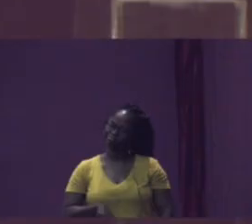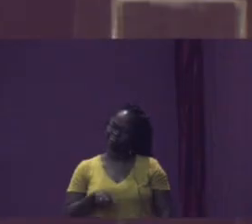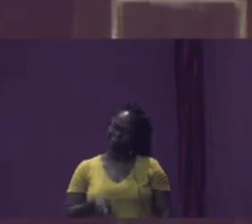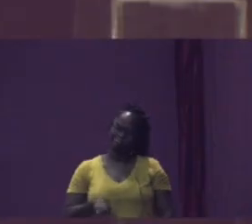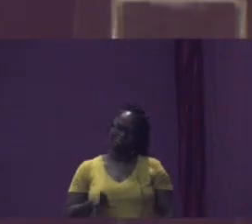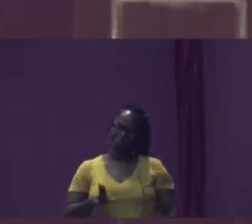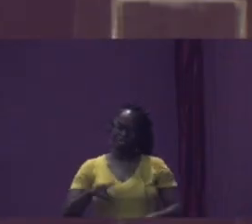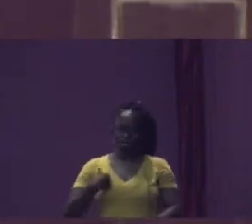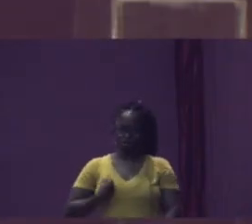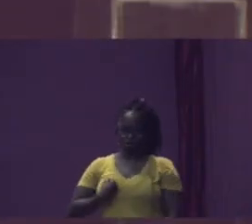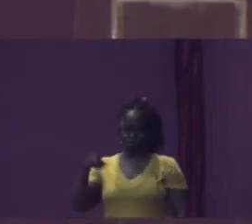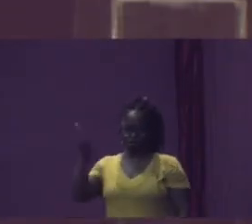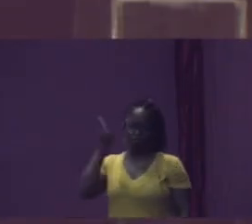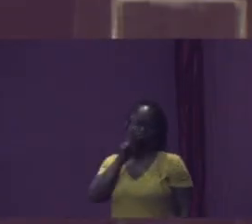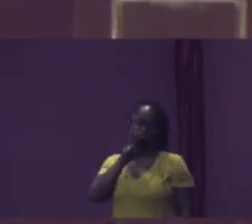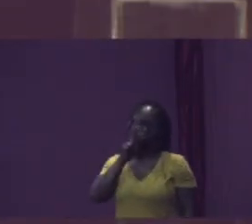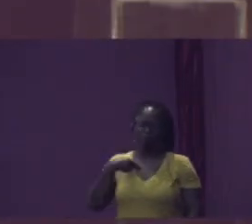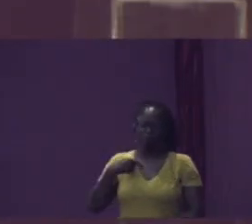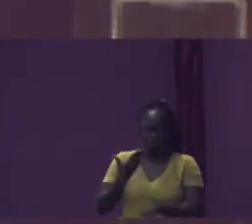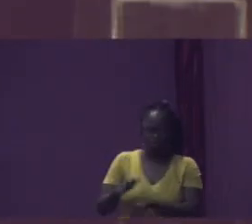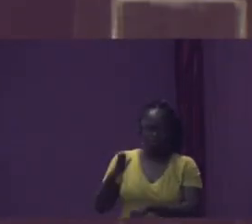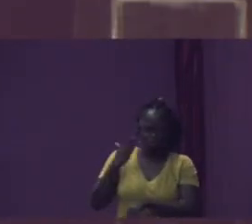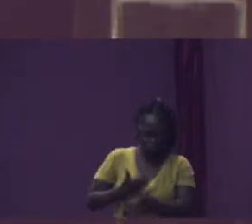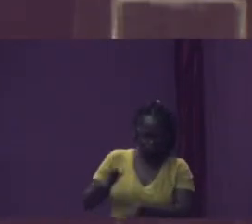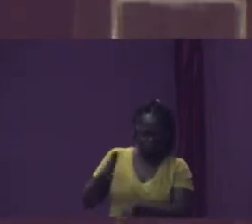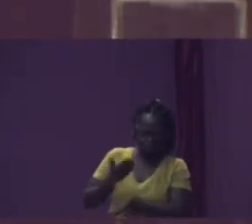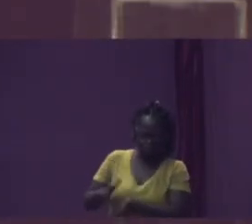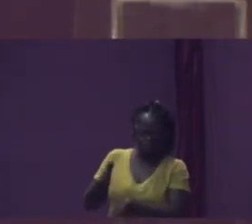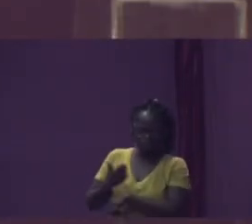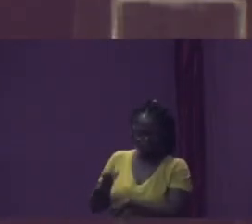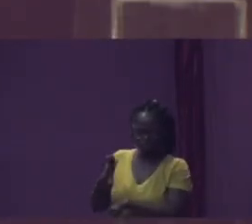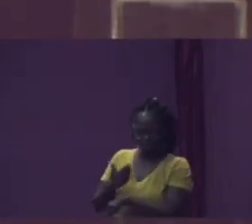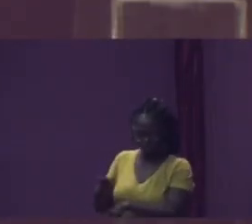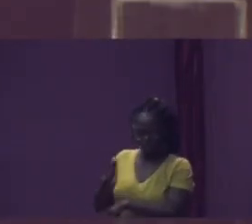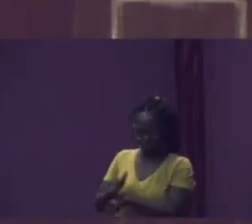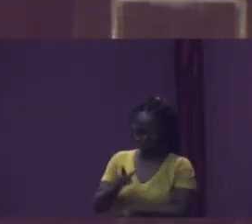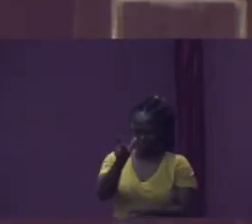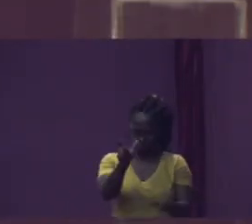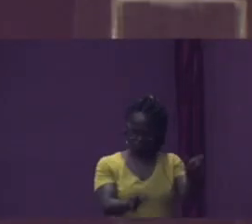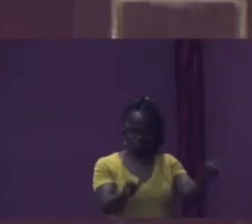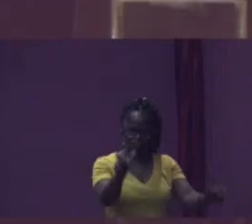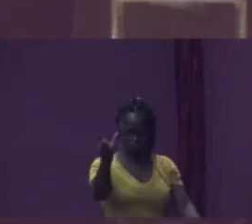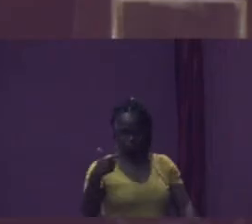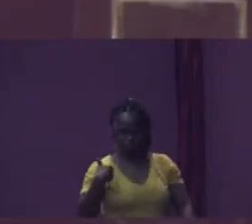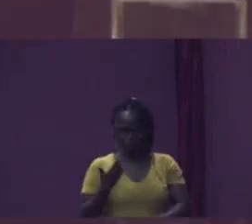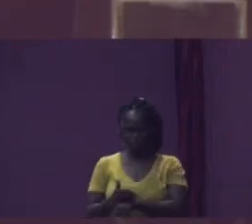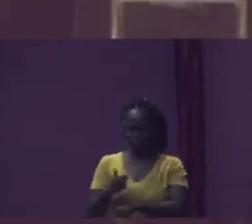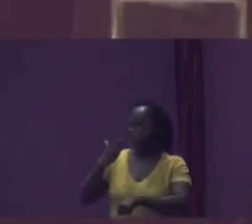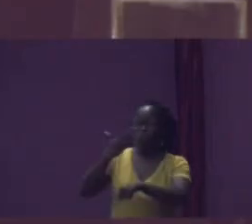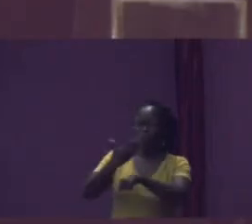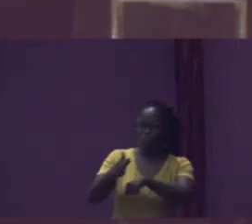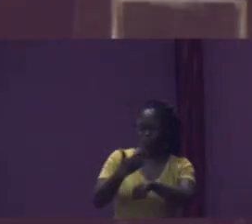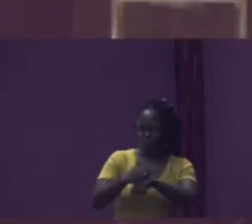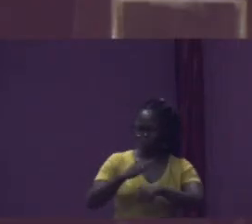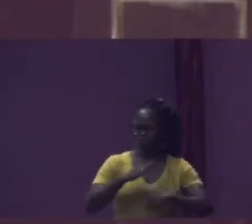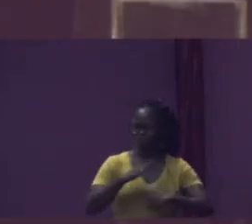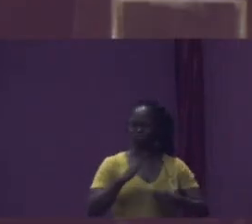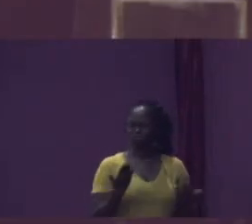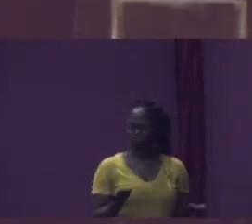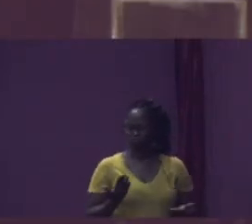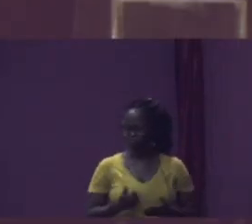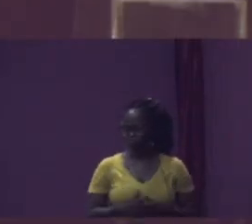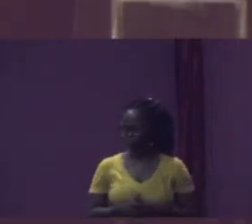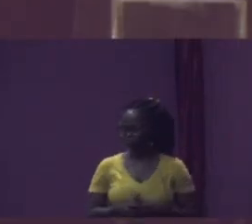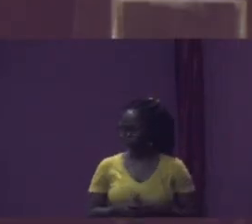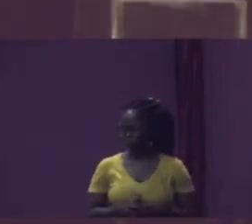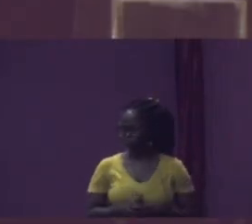training intern obstetricians about how you want and perhaps this is the case in Brazil too, you want your skin incision for the C-section to